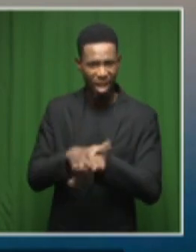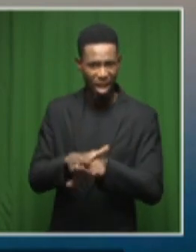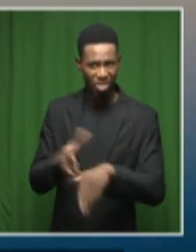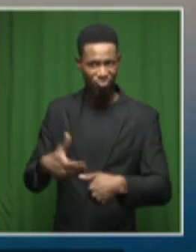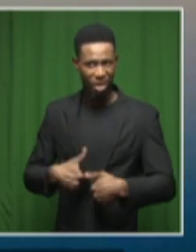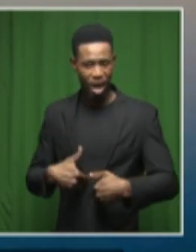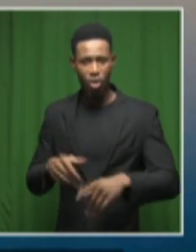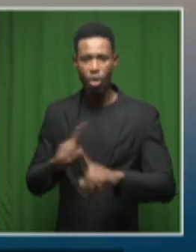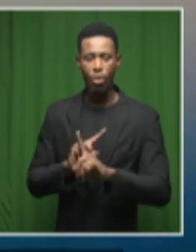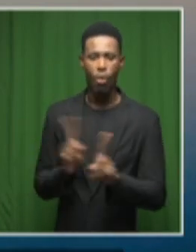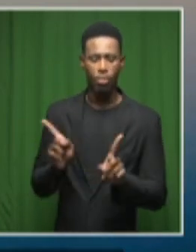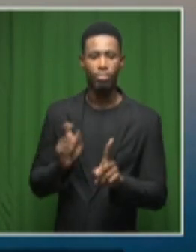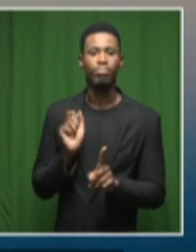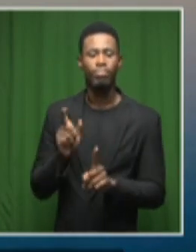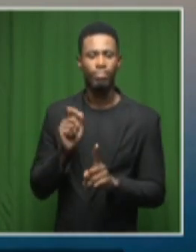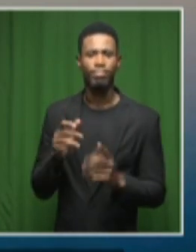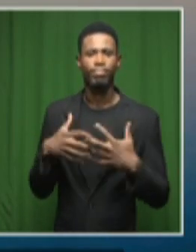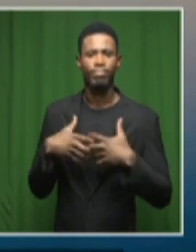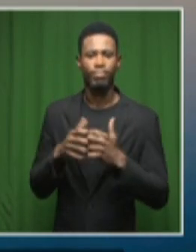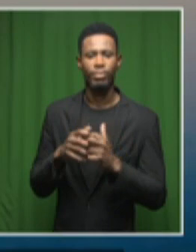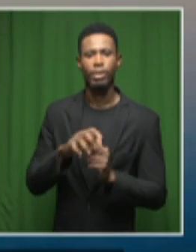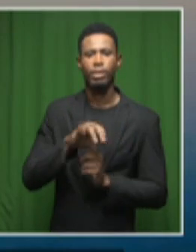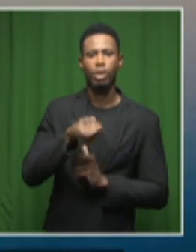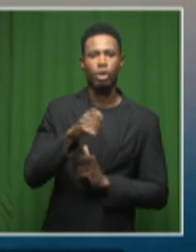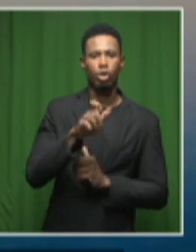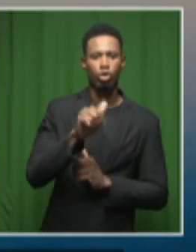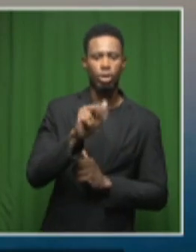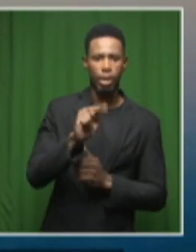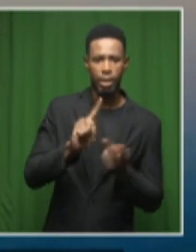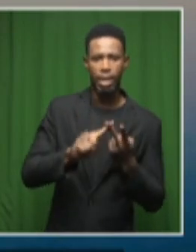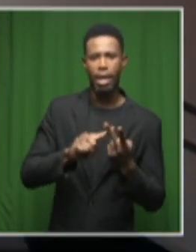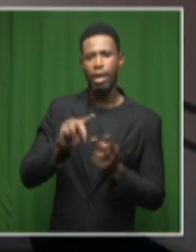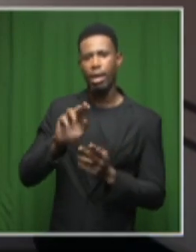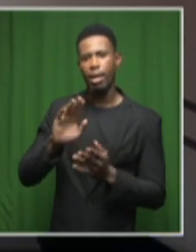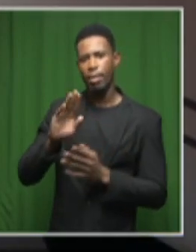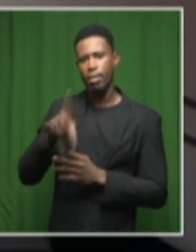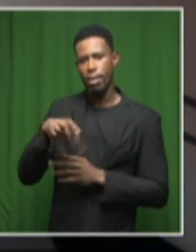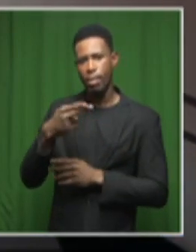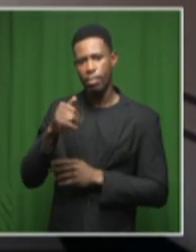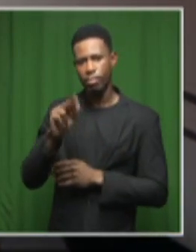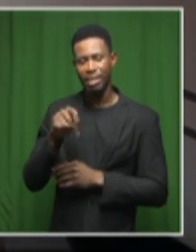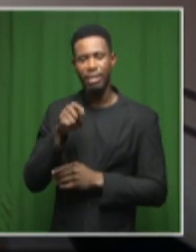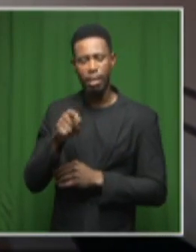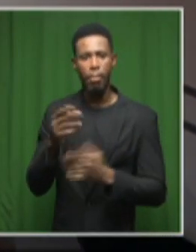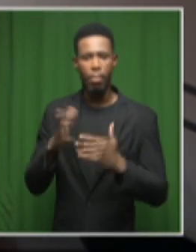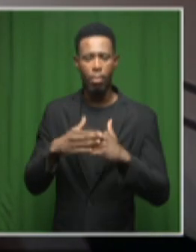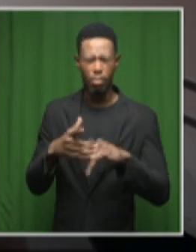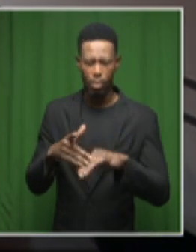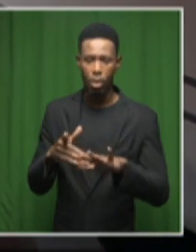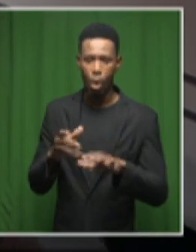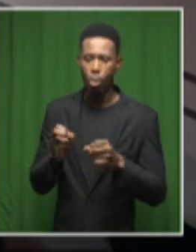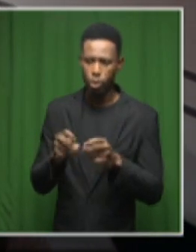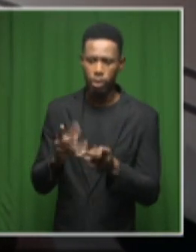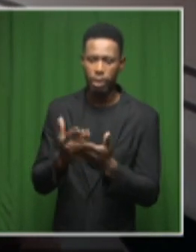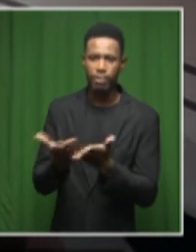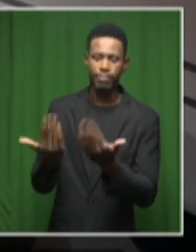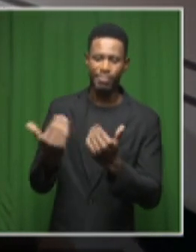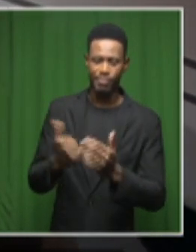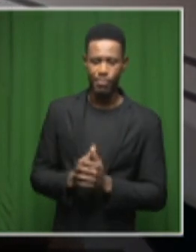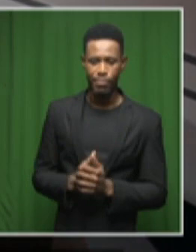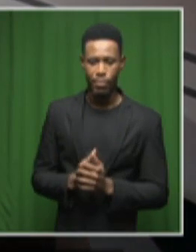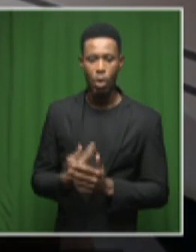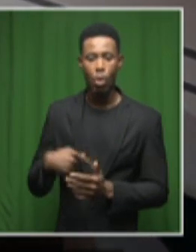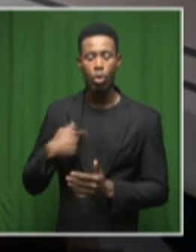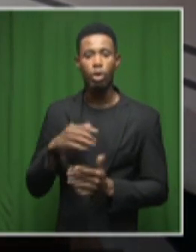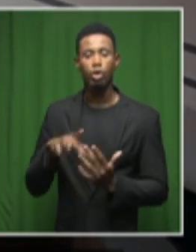from. So it's basically a platform, and it's basically a movement more than anything. Why we chose Back to the